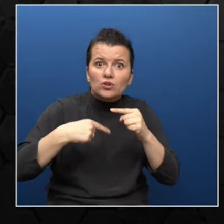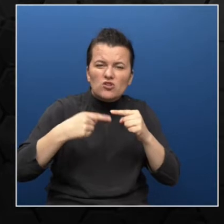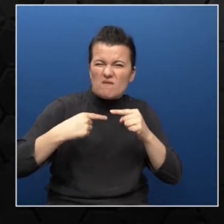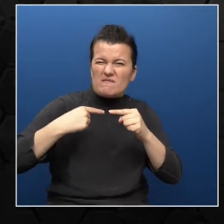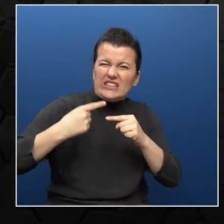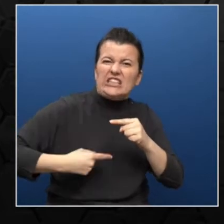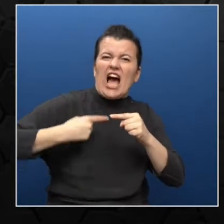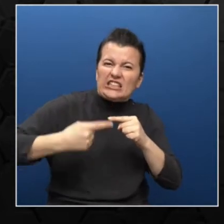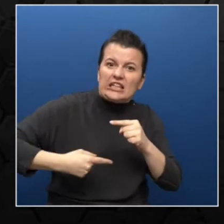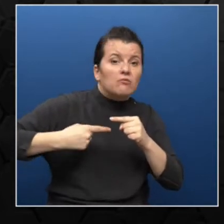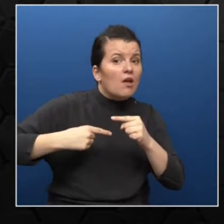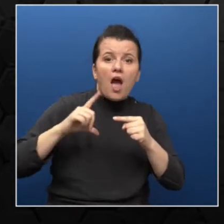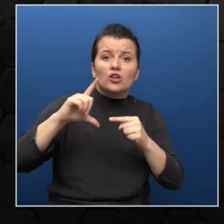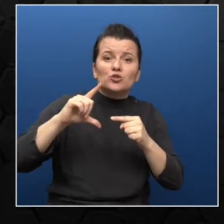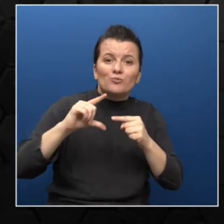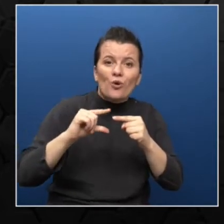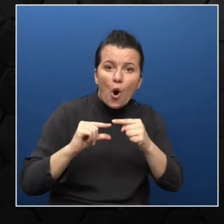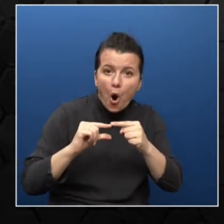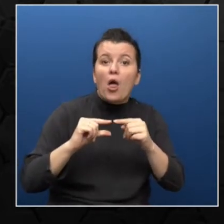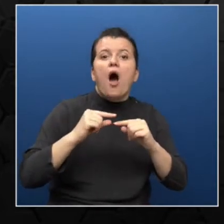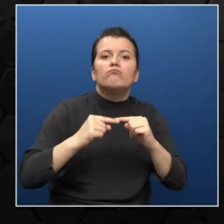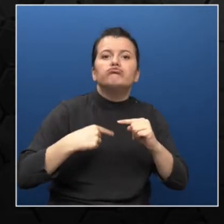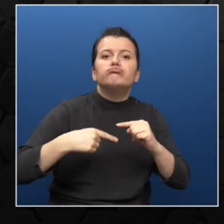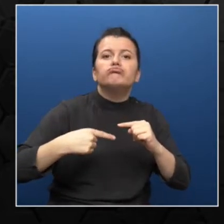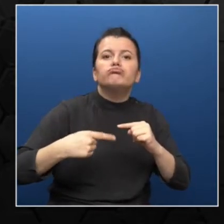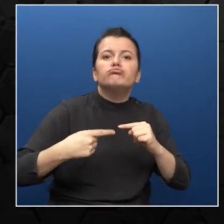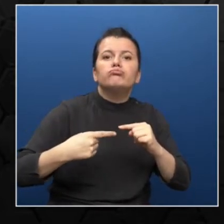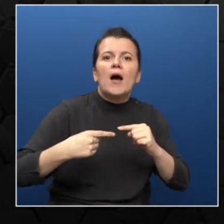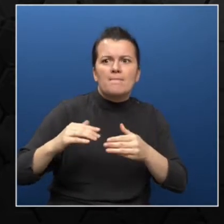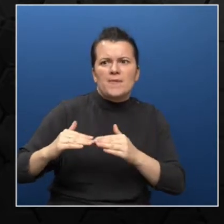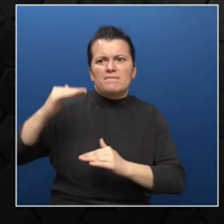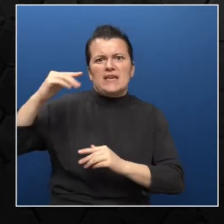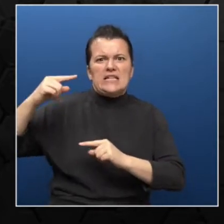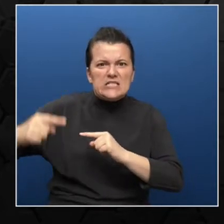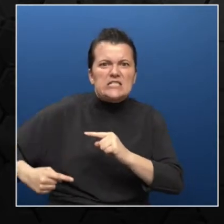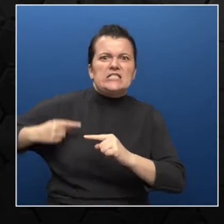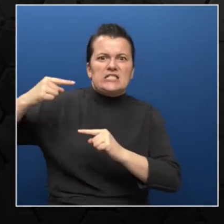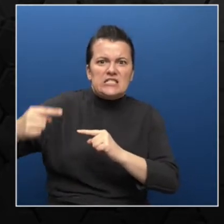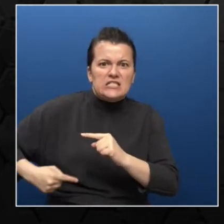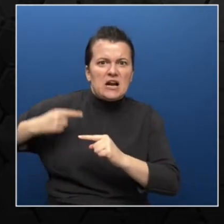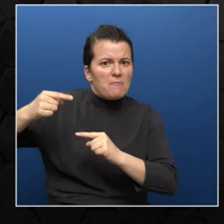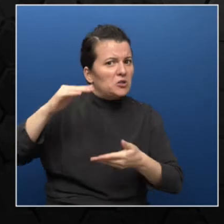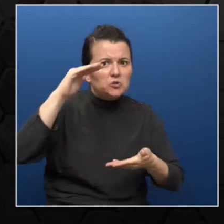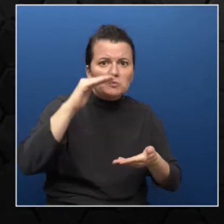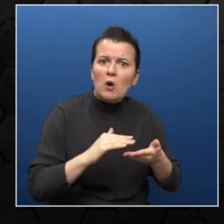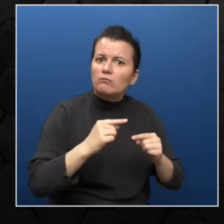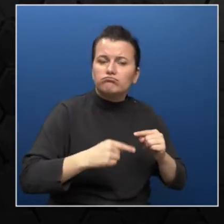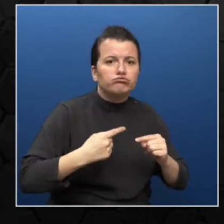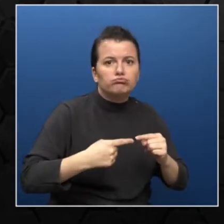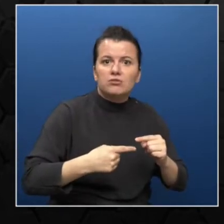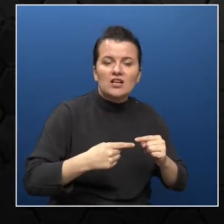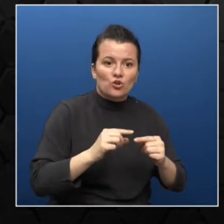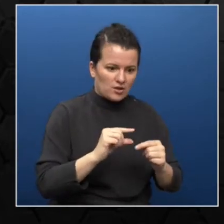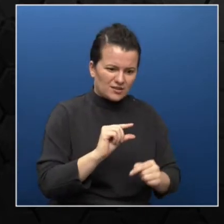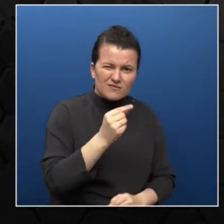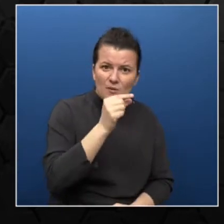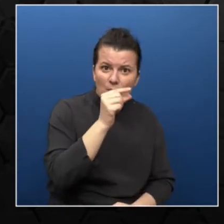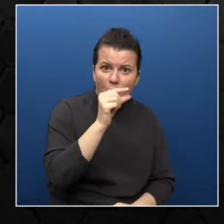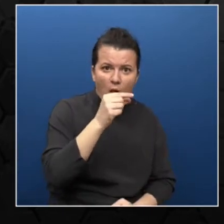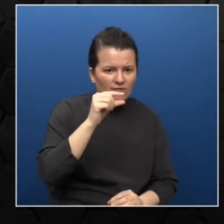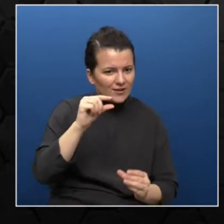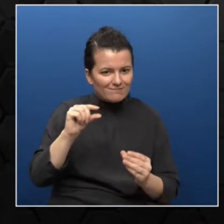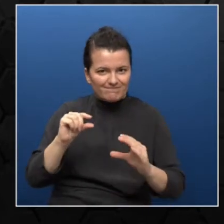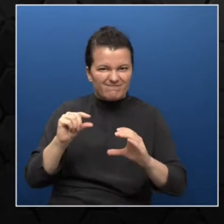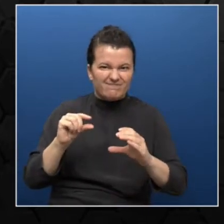when we talk about edge devices and IoT devices. So that is how using a specific and